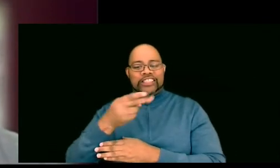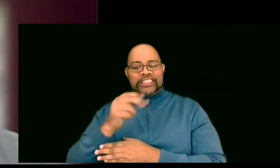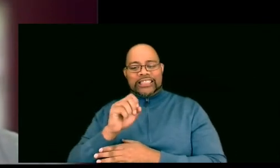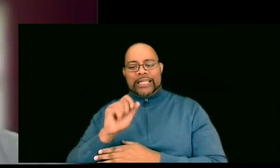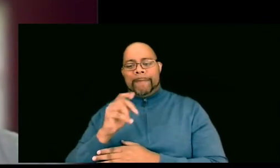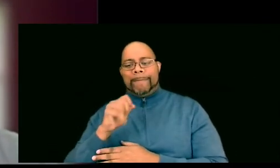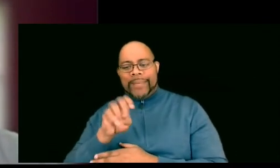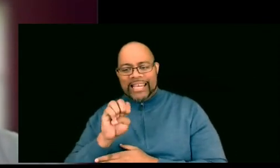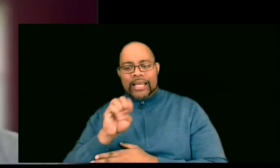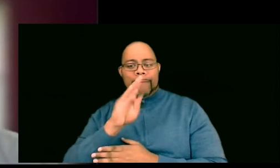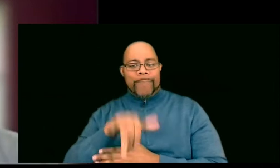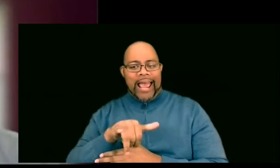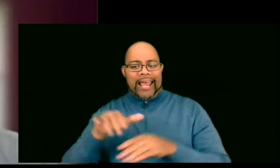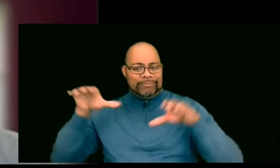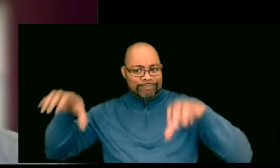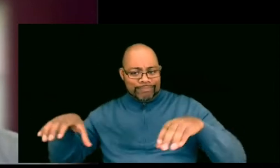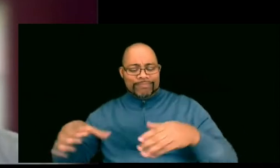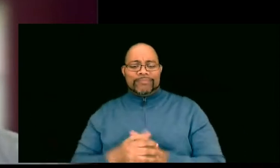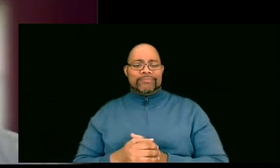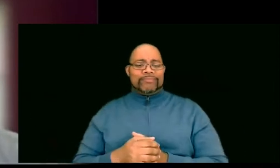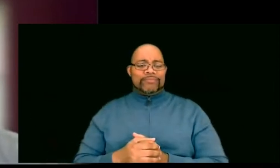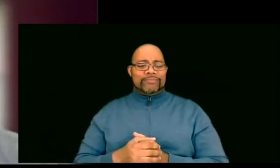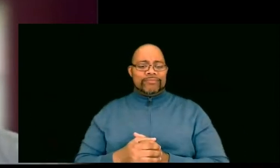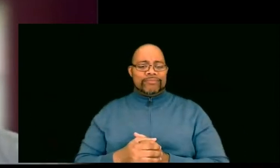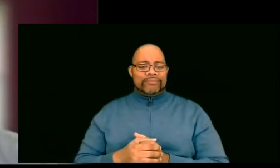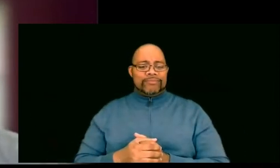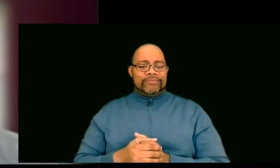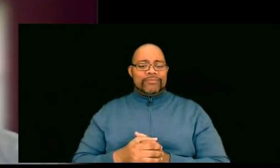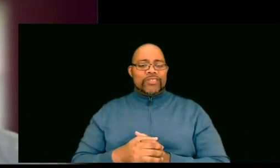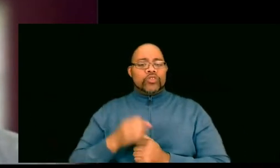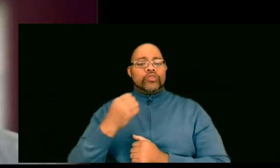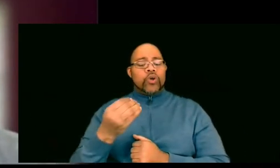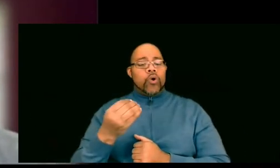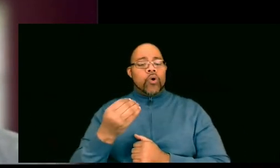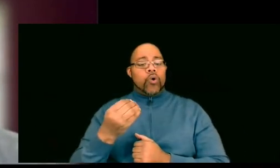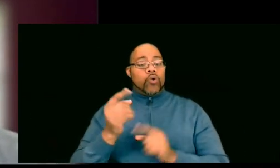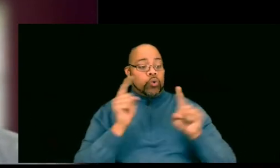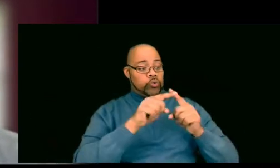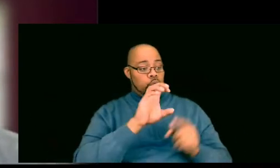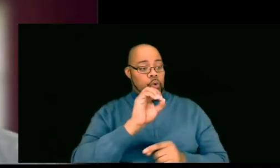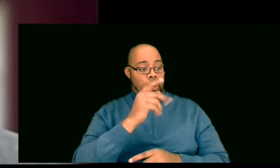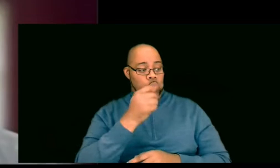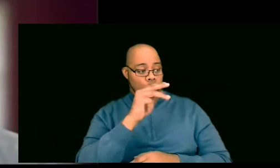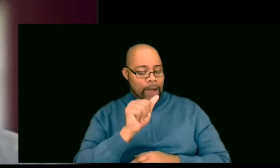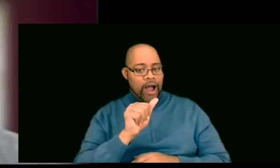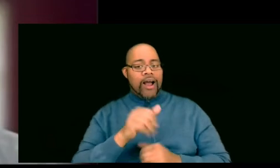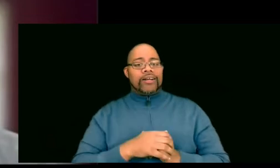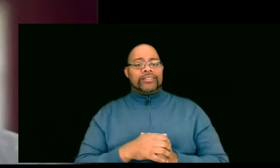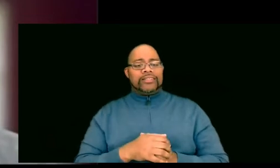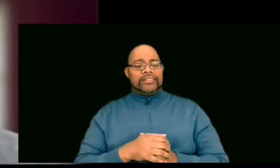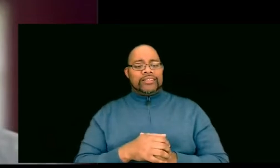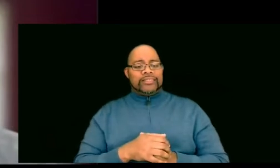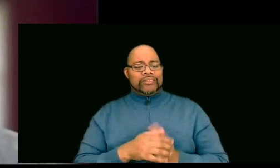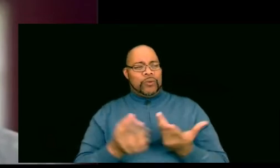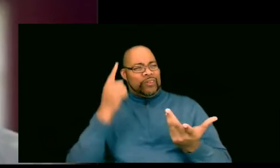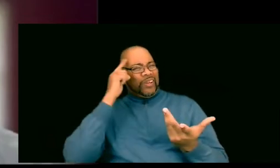and lots of tributaries connecting the two or whatever. And so then out to Oklahoma, to